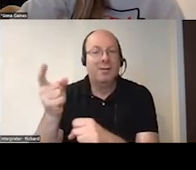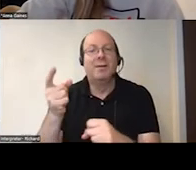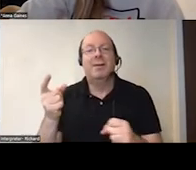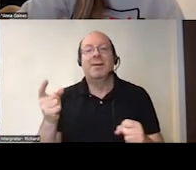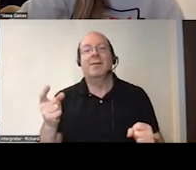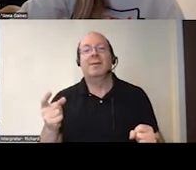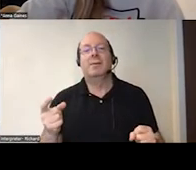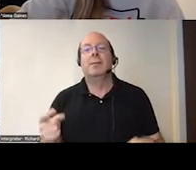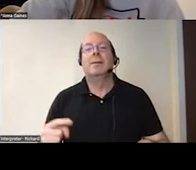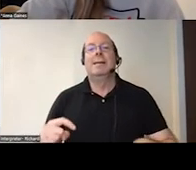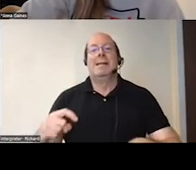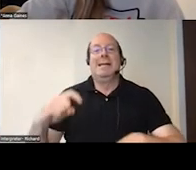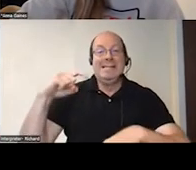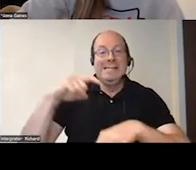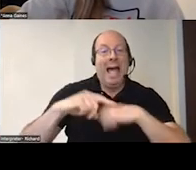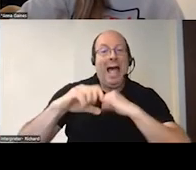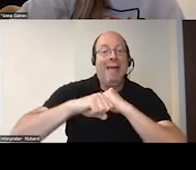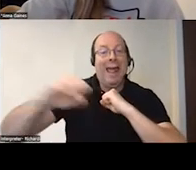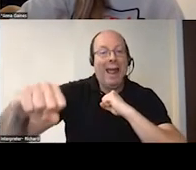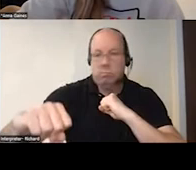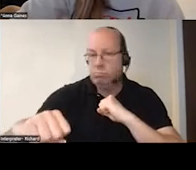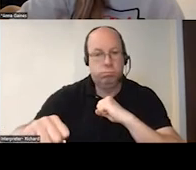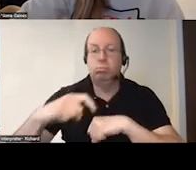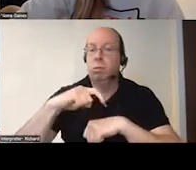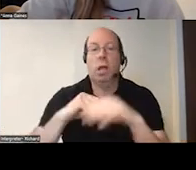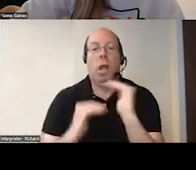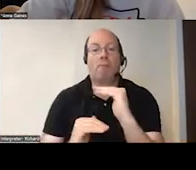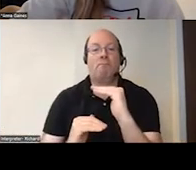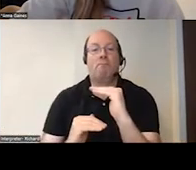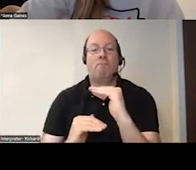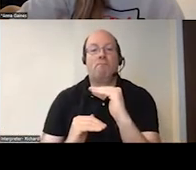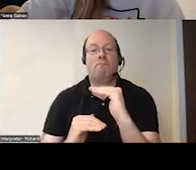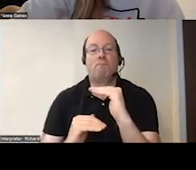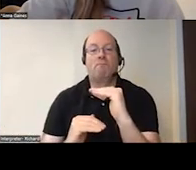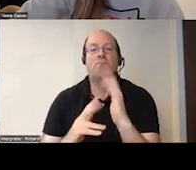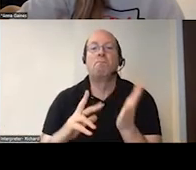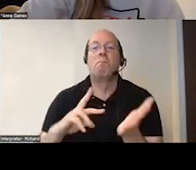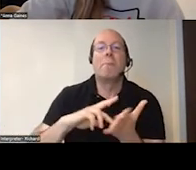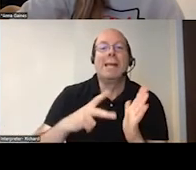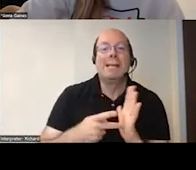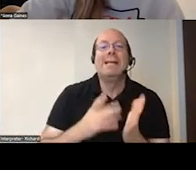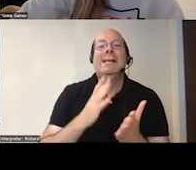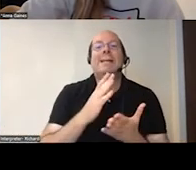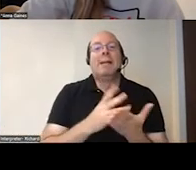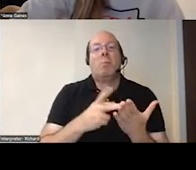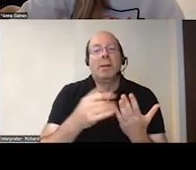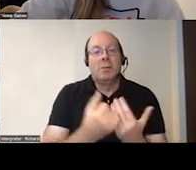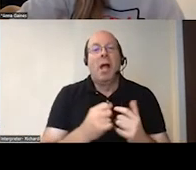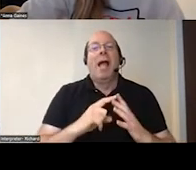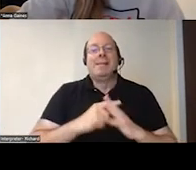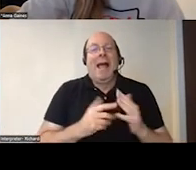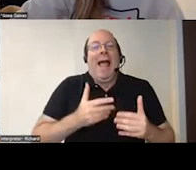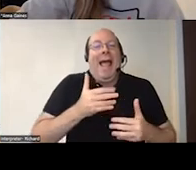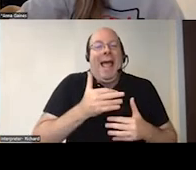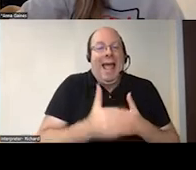know, our time is finite and we want to do other things. And unfortunately that means that, like, we've had a few projects where we sort of started working on it, and